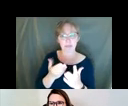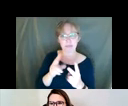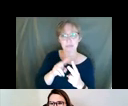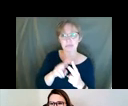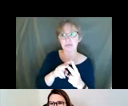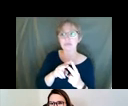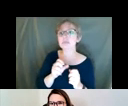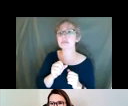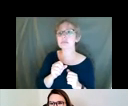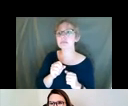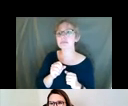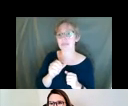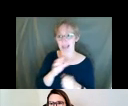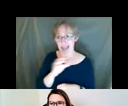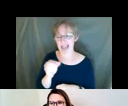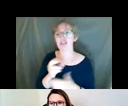had